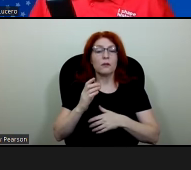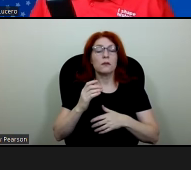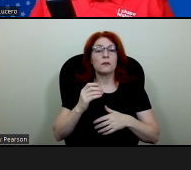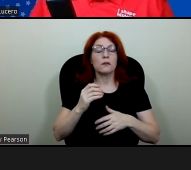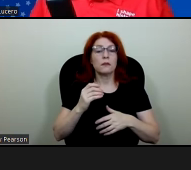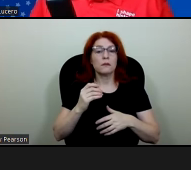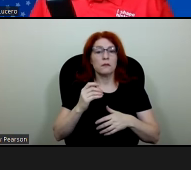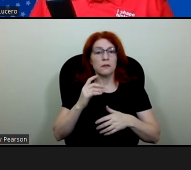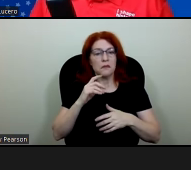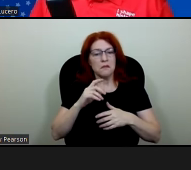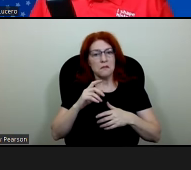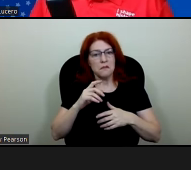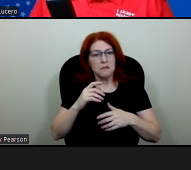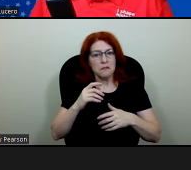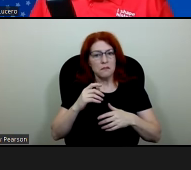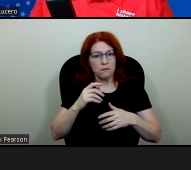no?